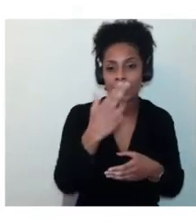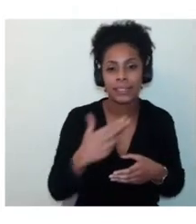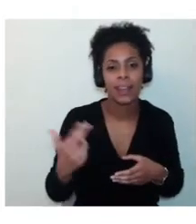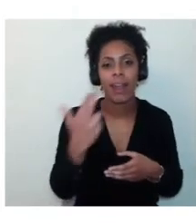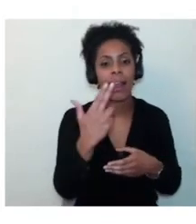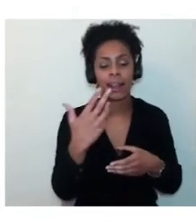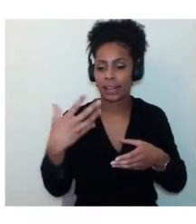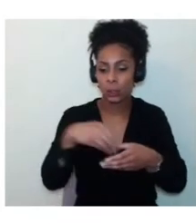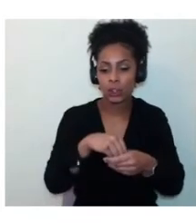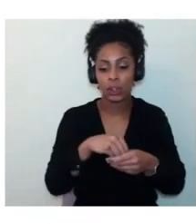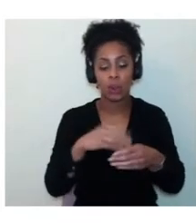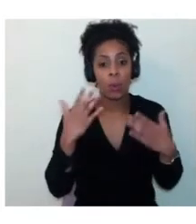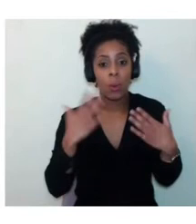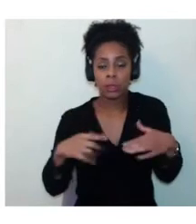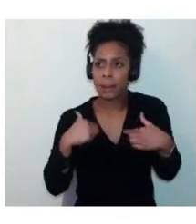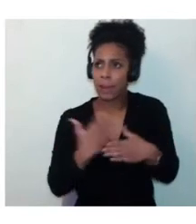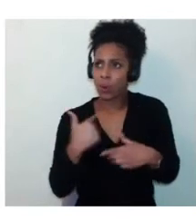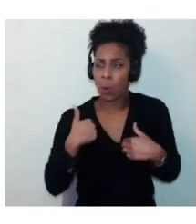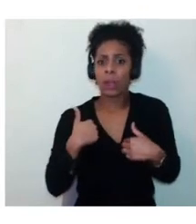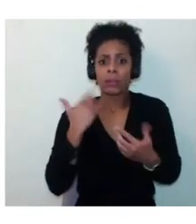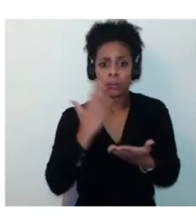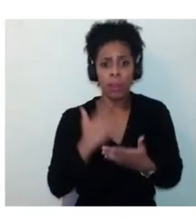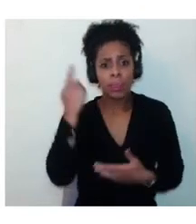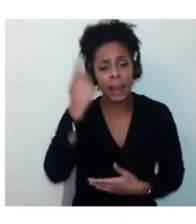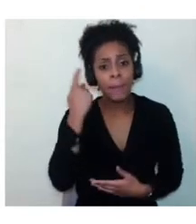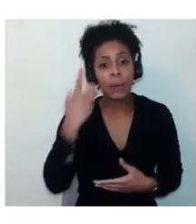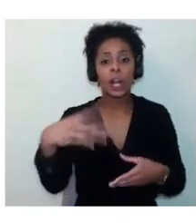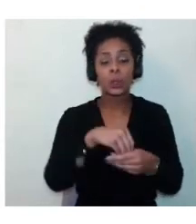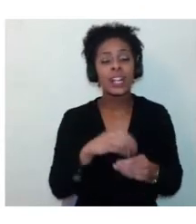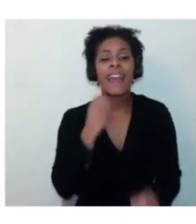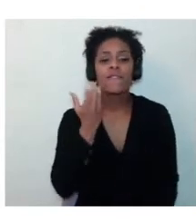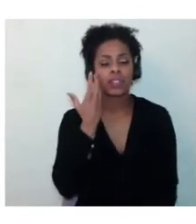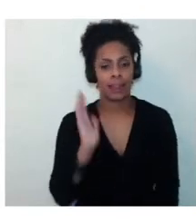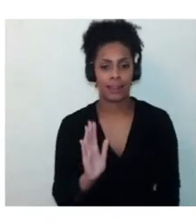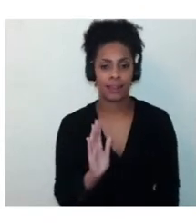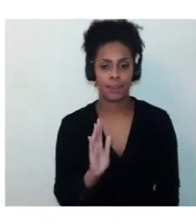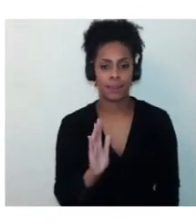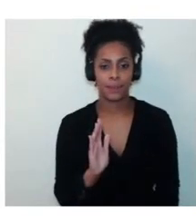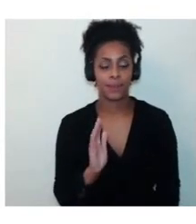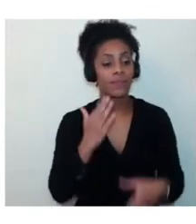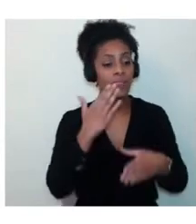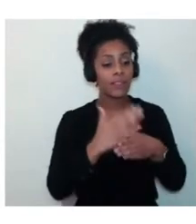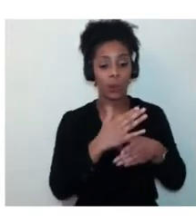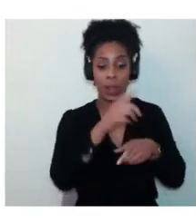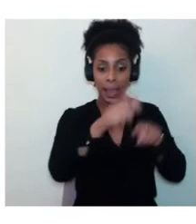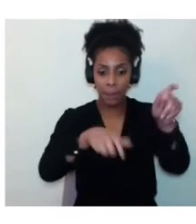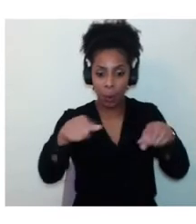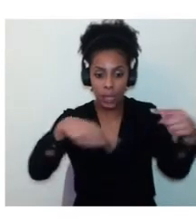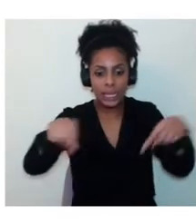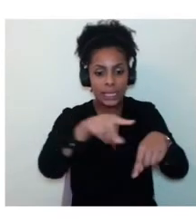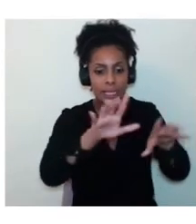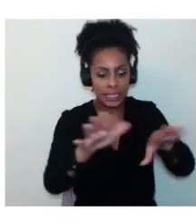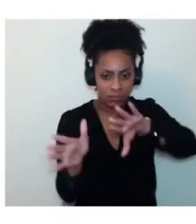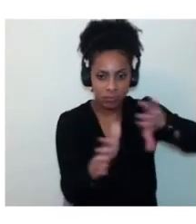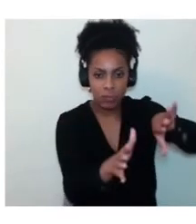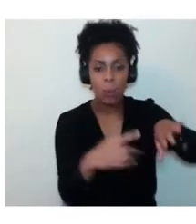inclusive behavior every day. And then beyond the employee experience, we put a D&I lens on how we market ourselves, the inclusive